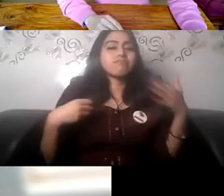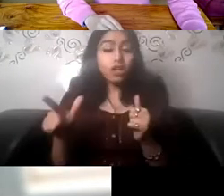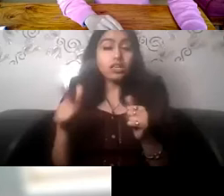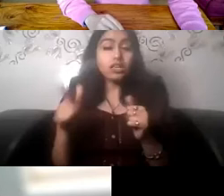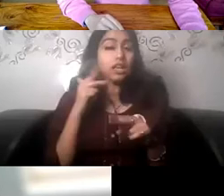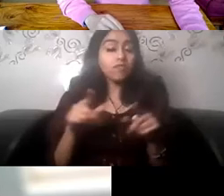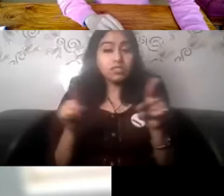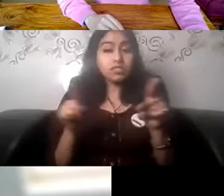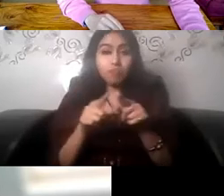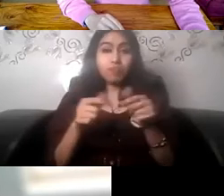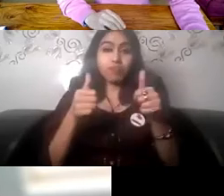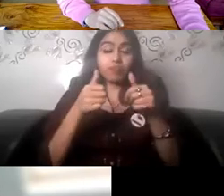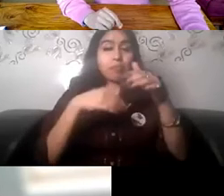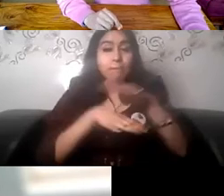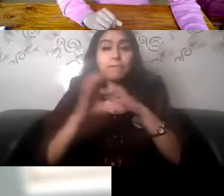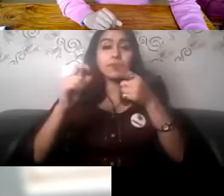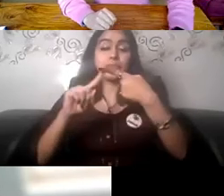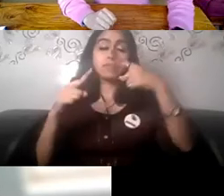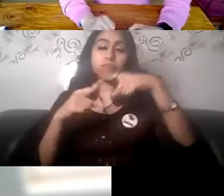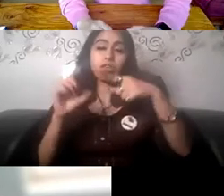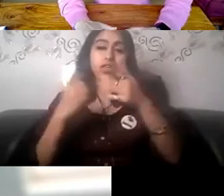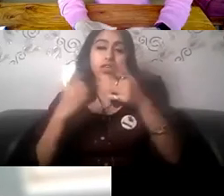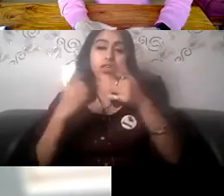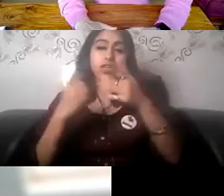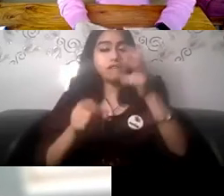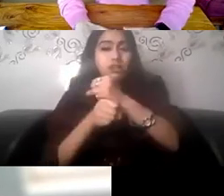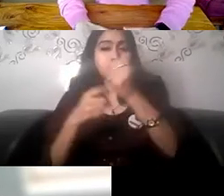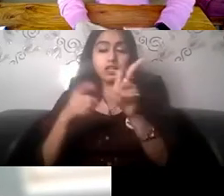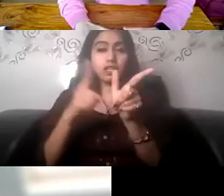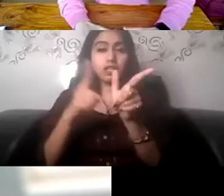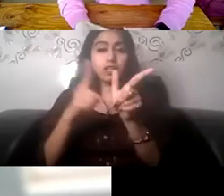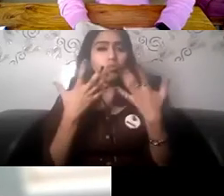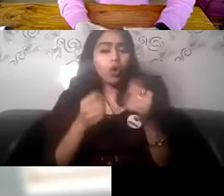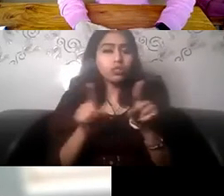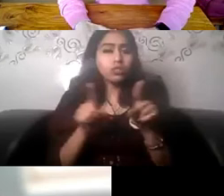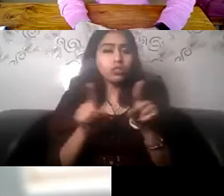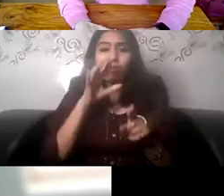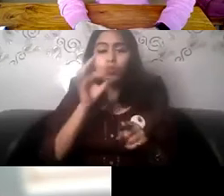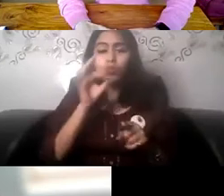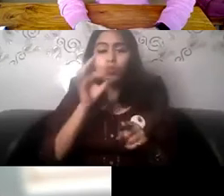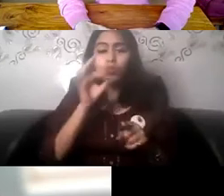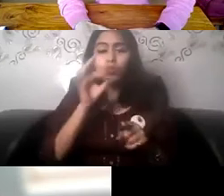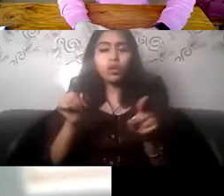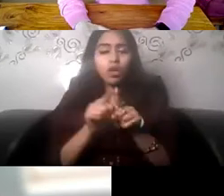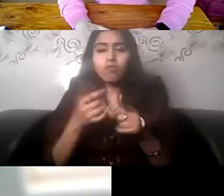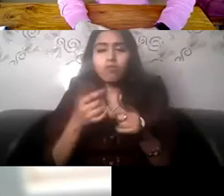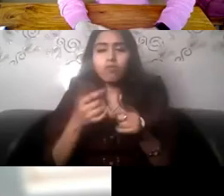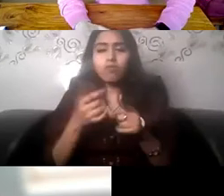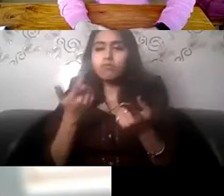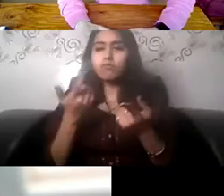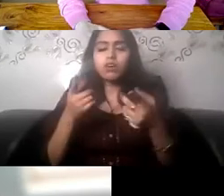and get people who are willing to be ambassadors, then we can actually start causing events.